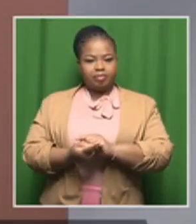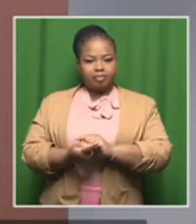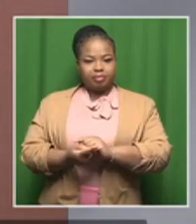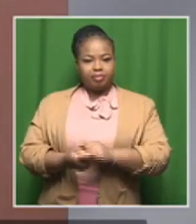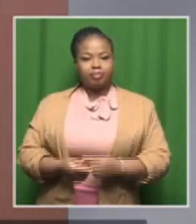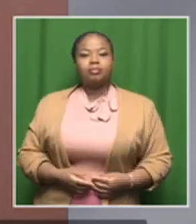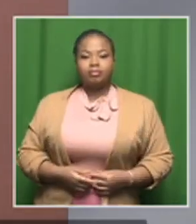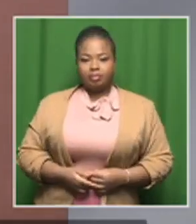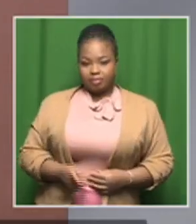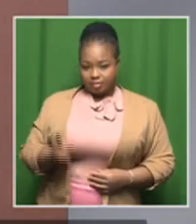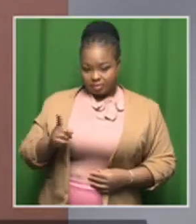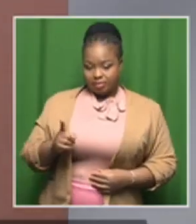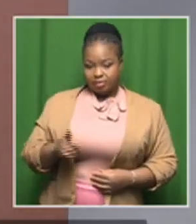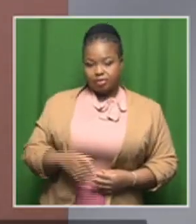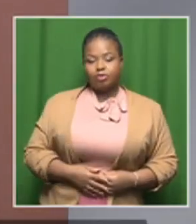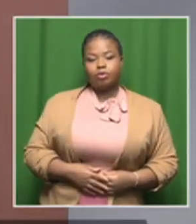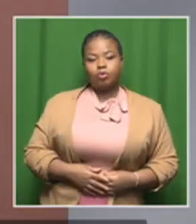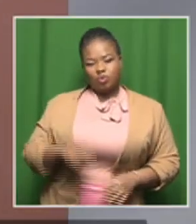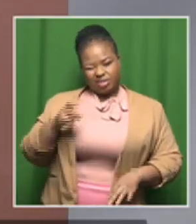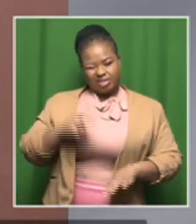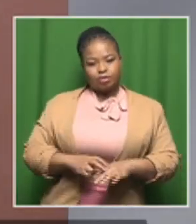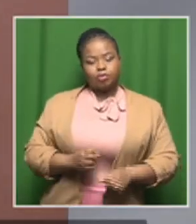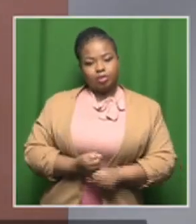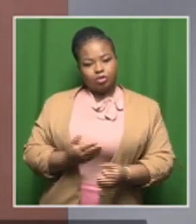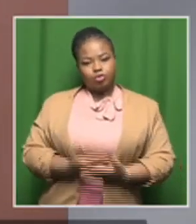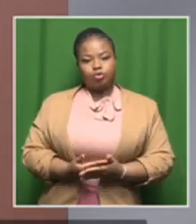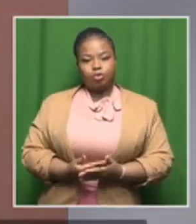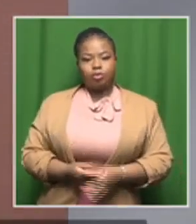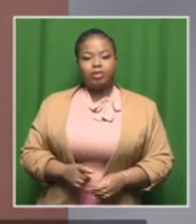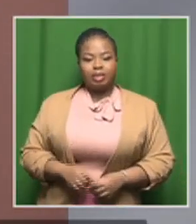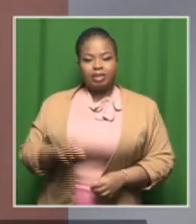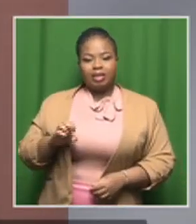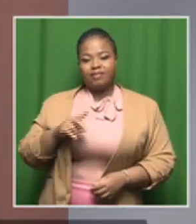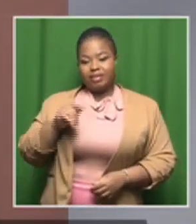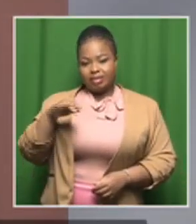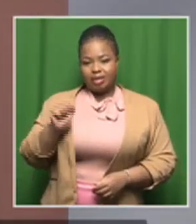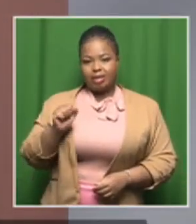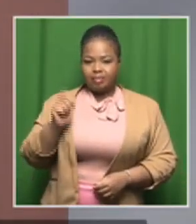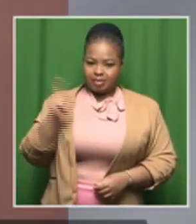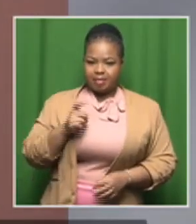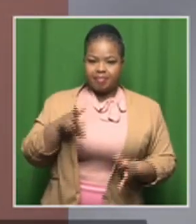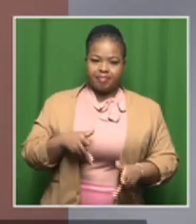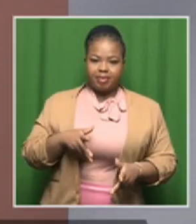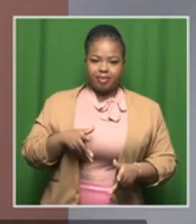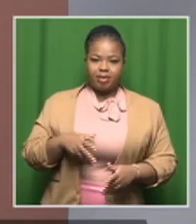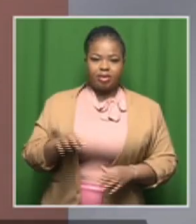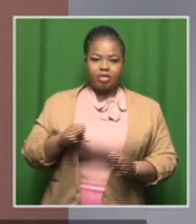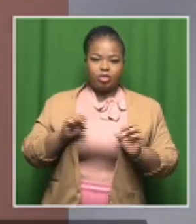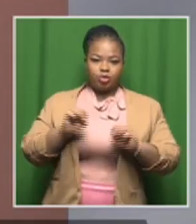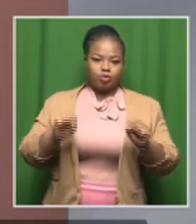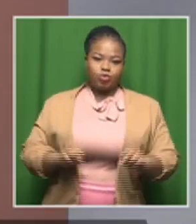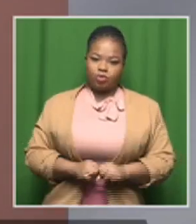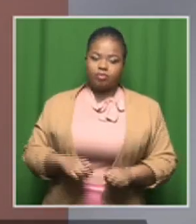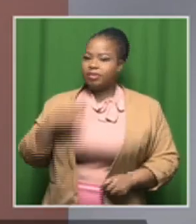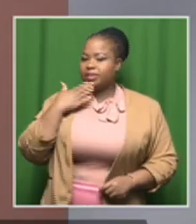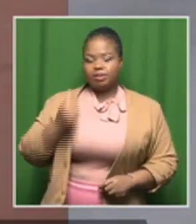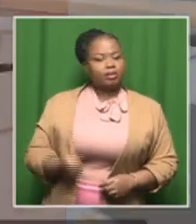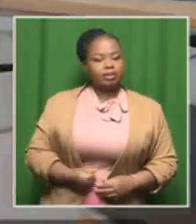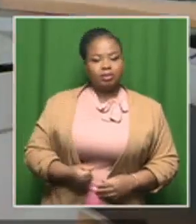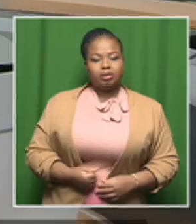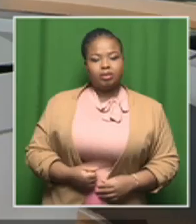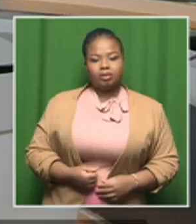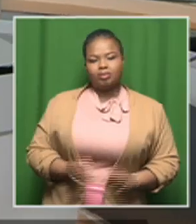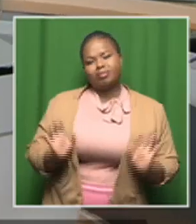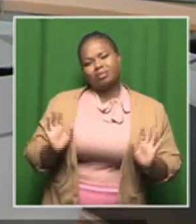her. Buzz needs to make the things happen and get Evita here please, in studio. We need it. This wasn't right. It felt wrong, but